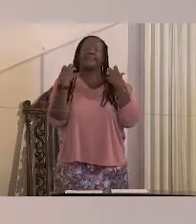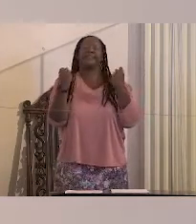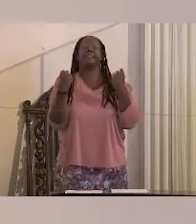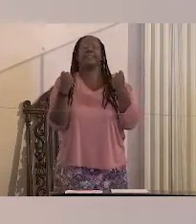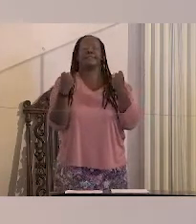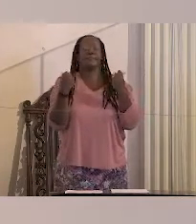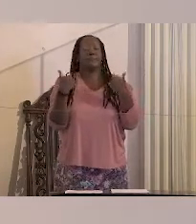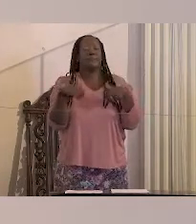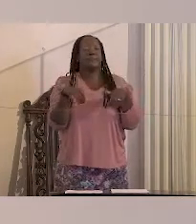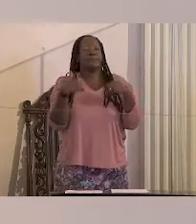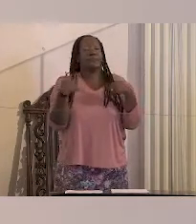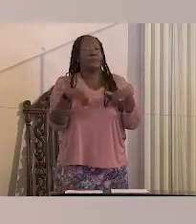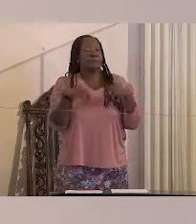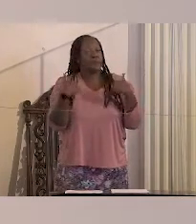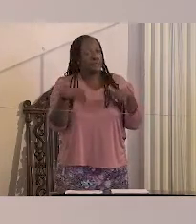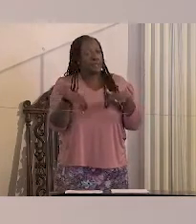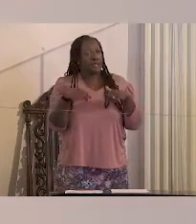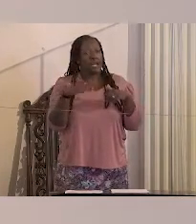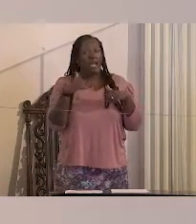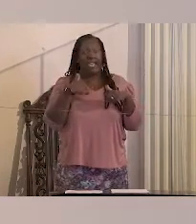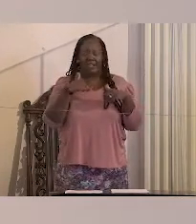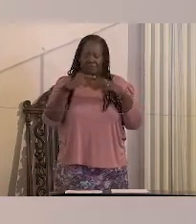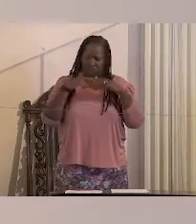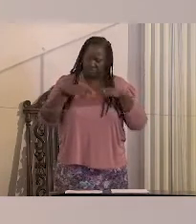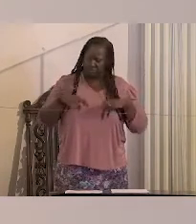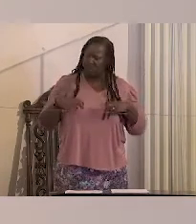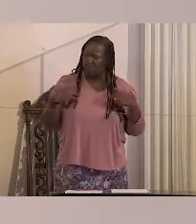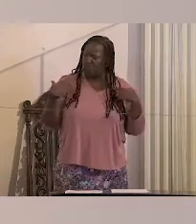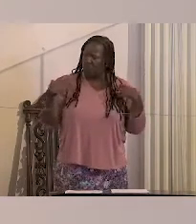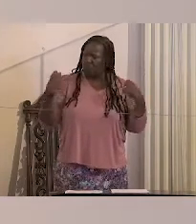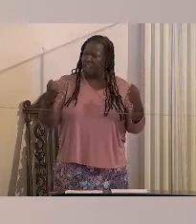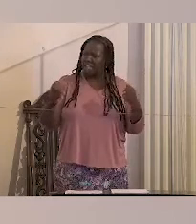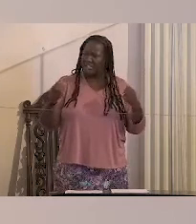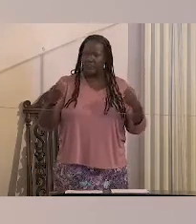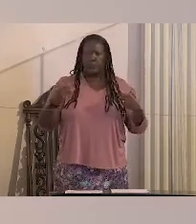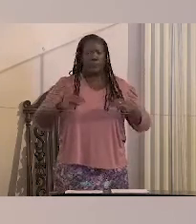depth rest reveals and allows.